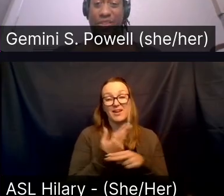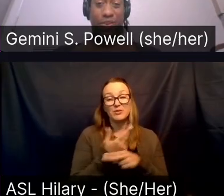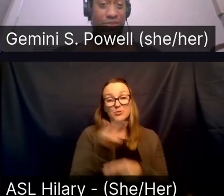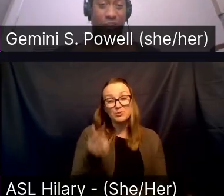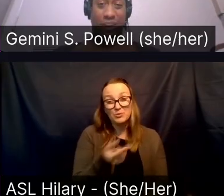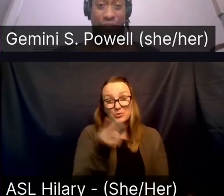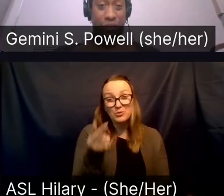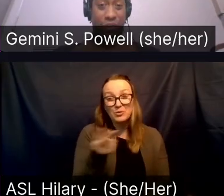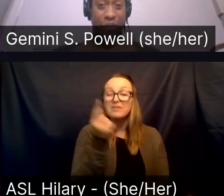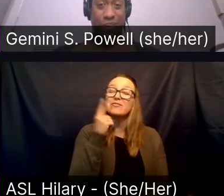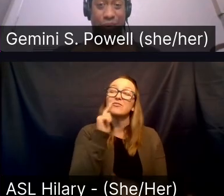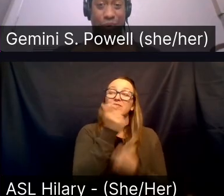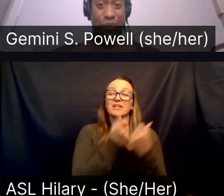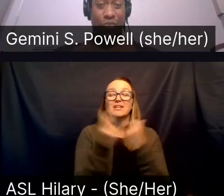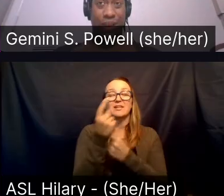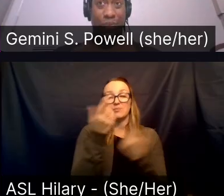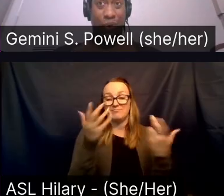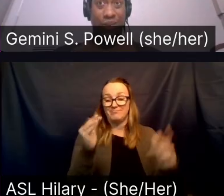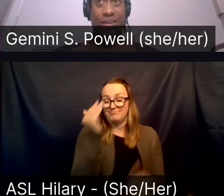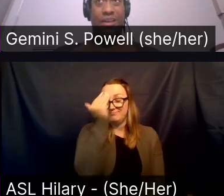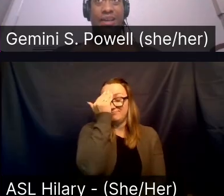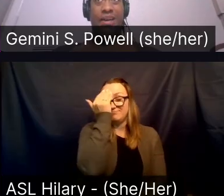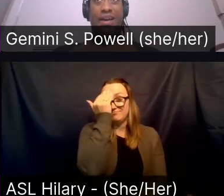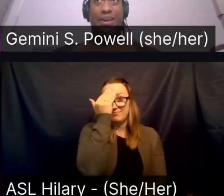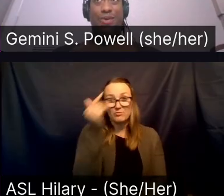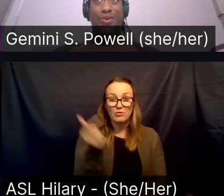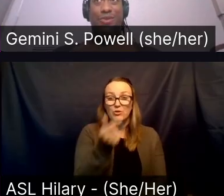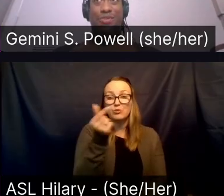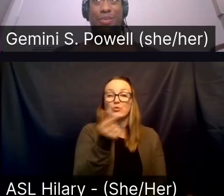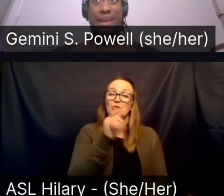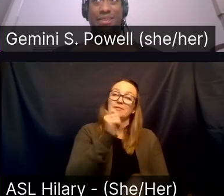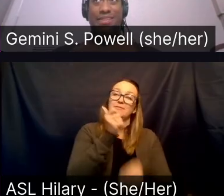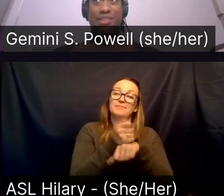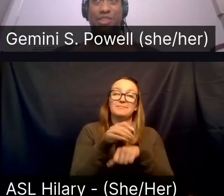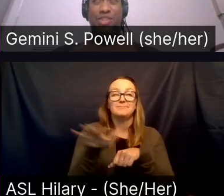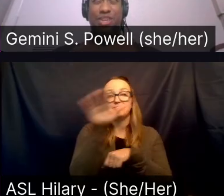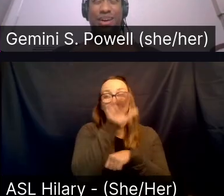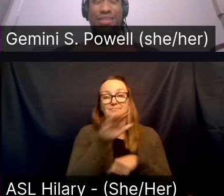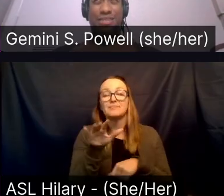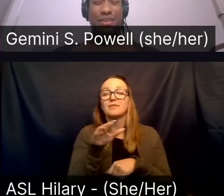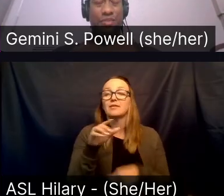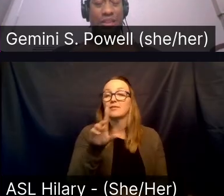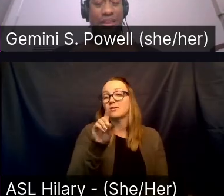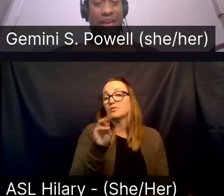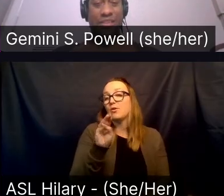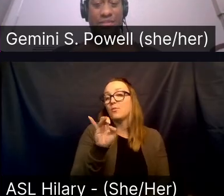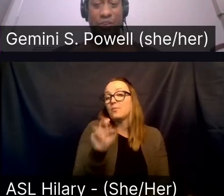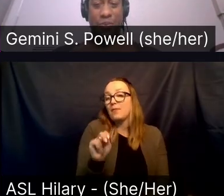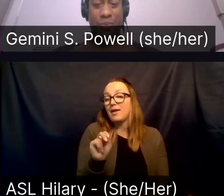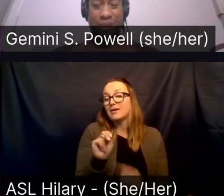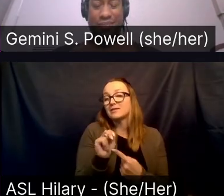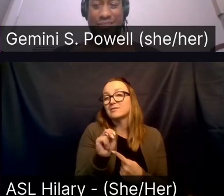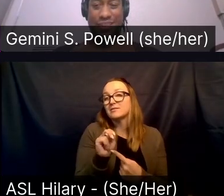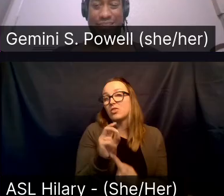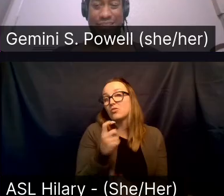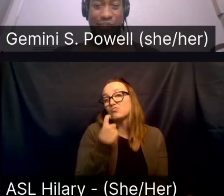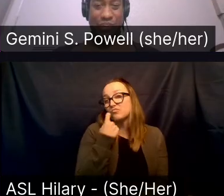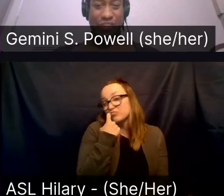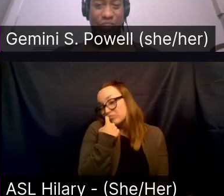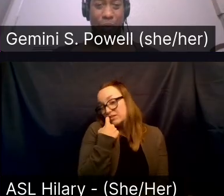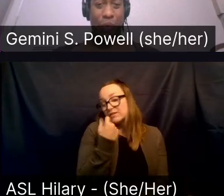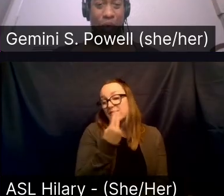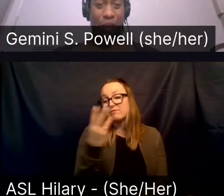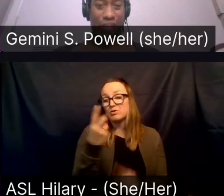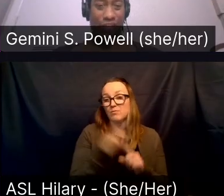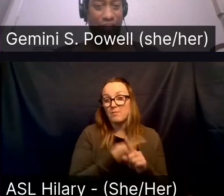for anyone who's already familiar with the Google framework, Google Domains just over the last few months